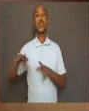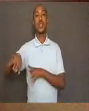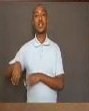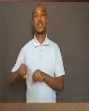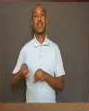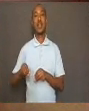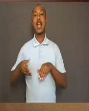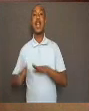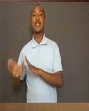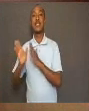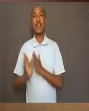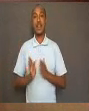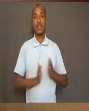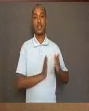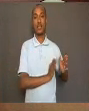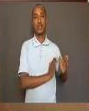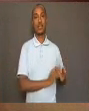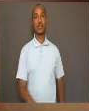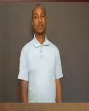Students, let's get ready.